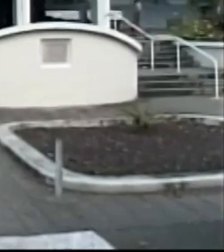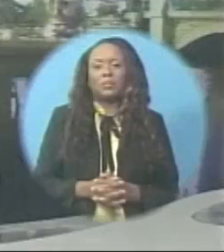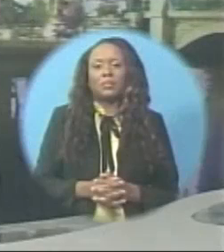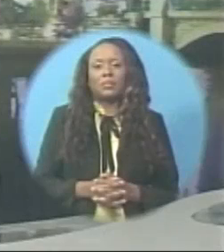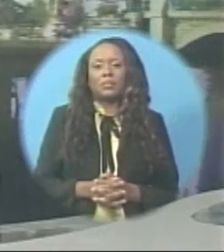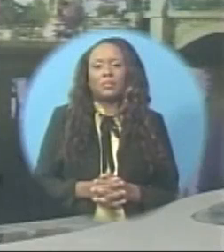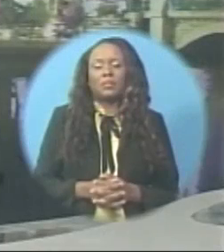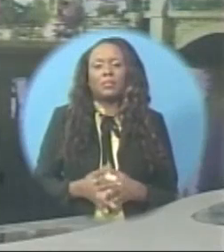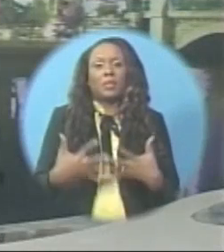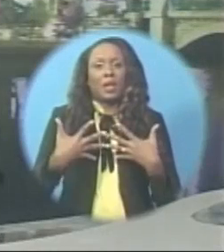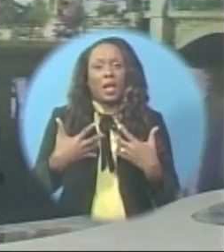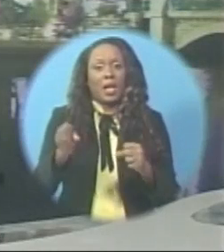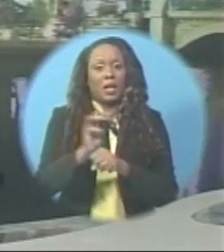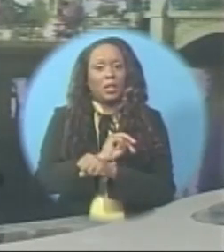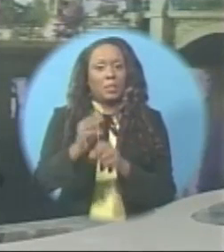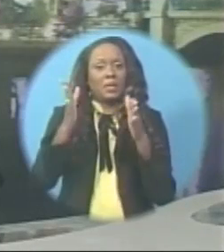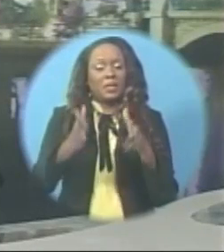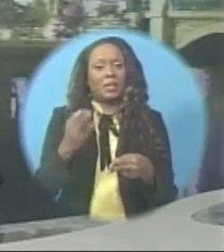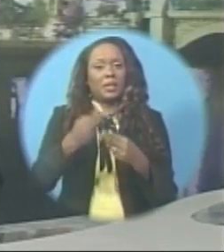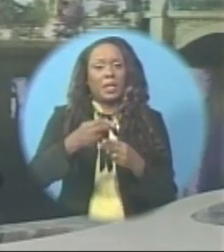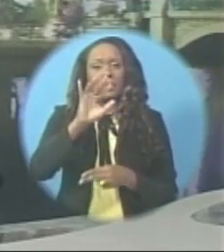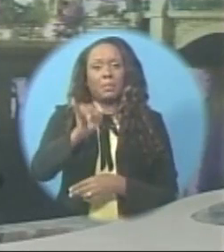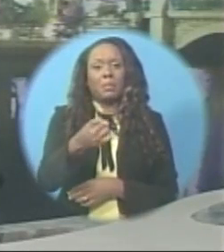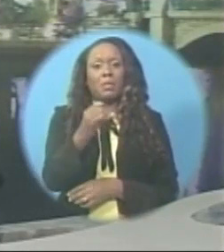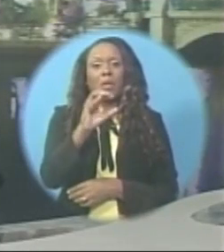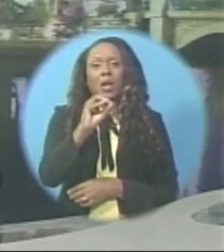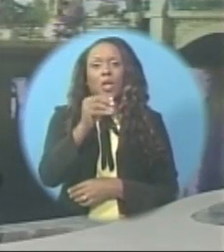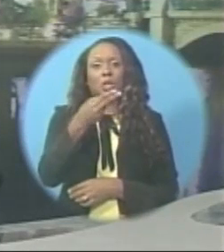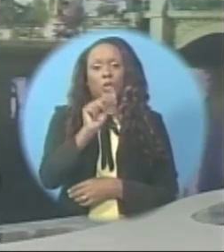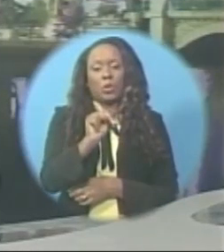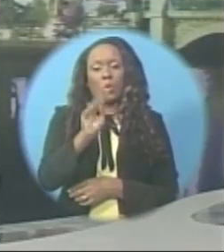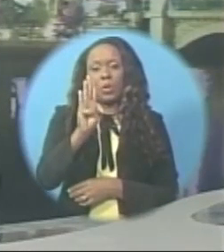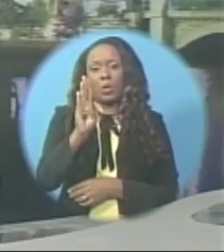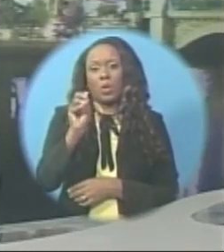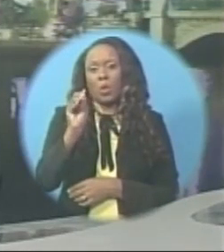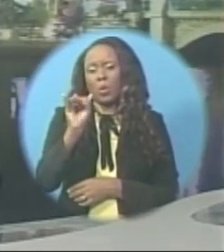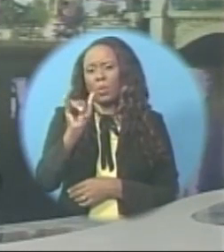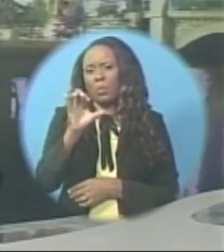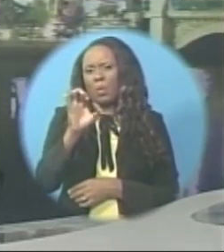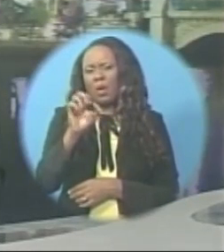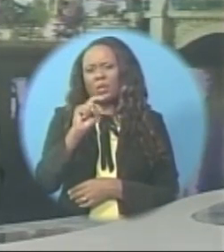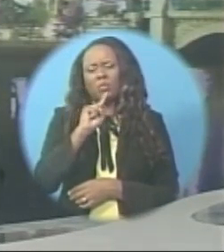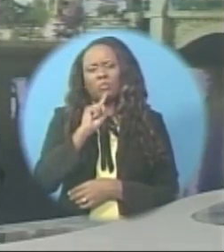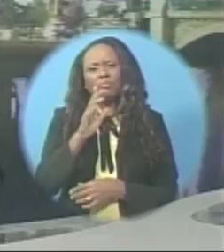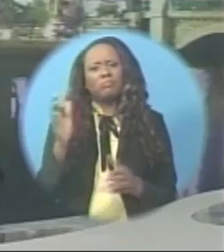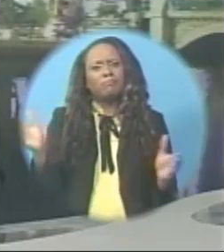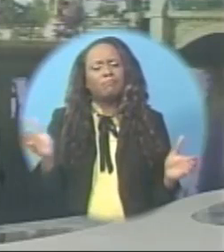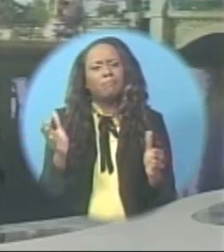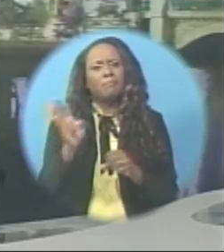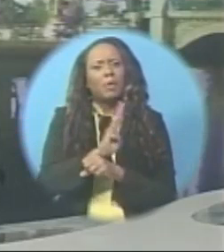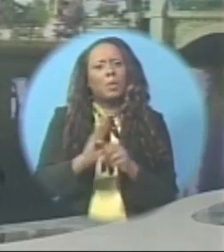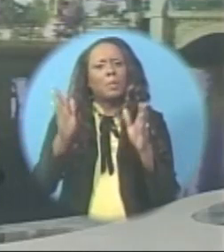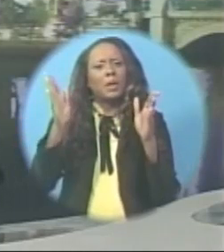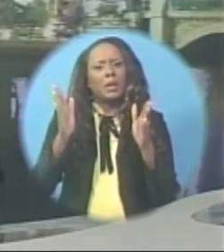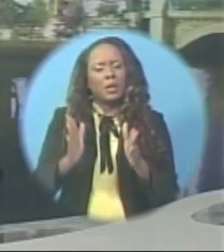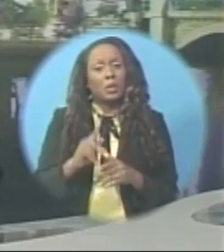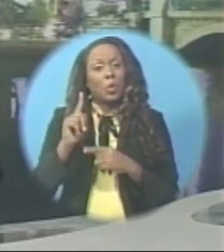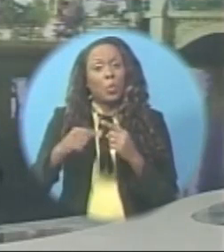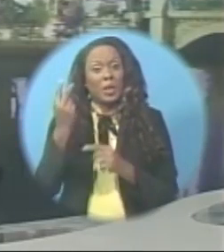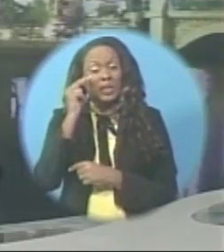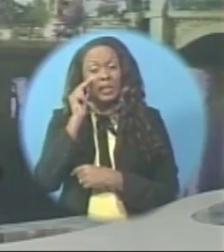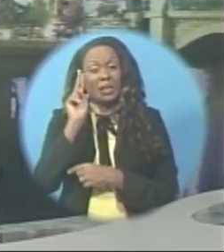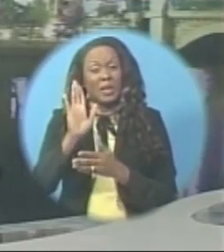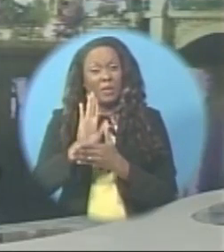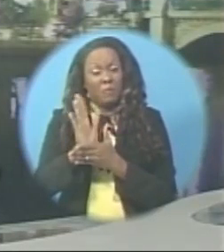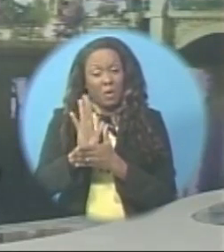News. Thanks, Kishmar. And more news from the Health Minister, John Boyce. He's encouraging Barbadians to view viral videos